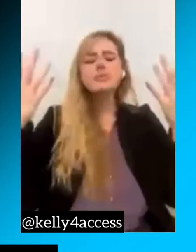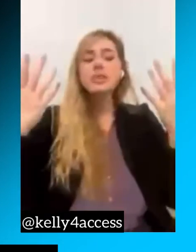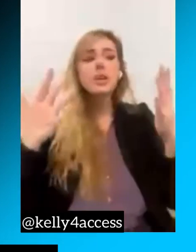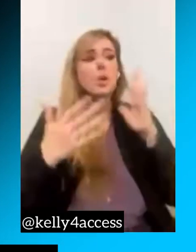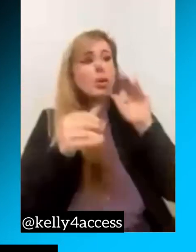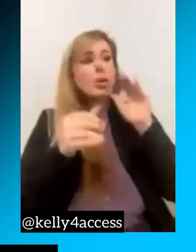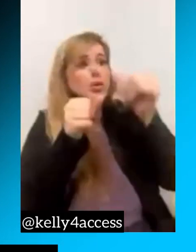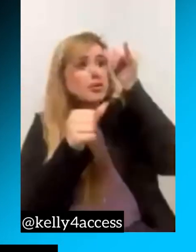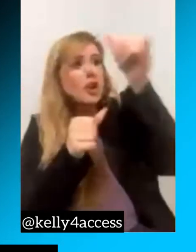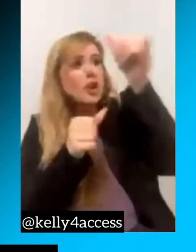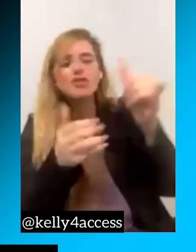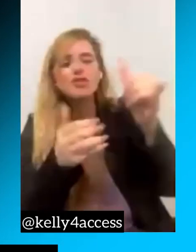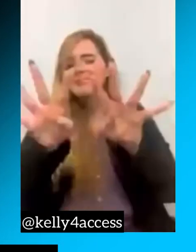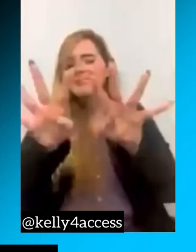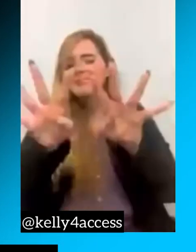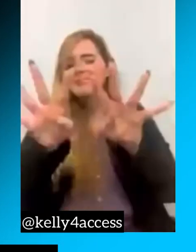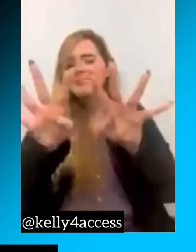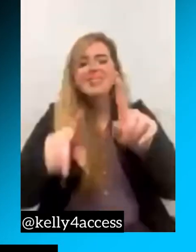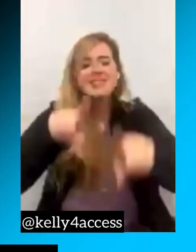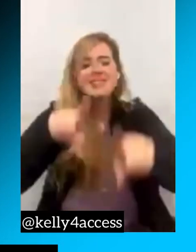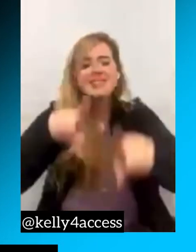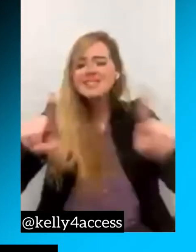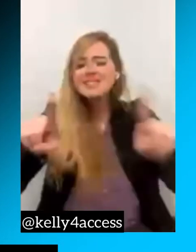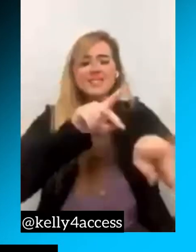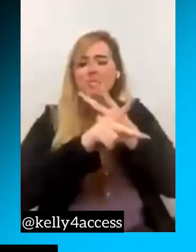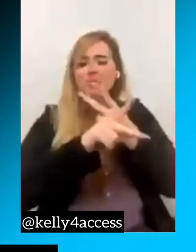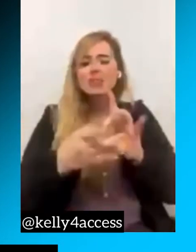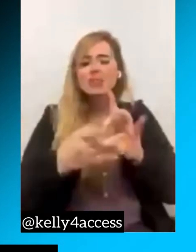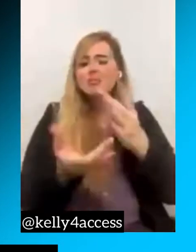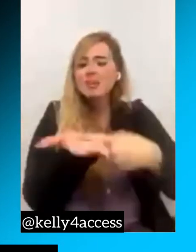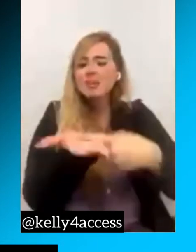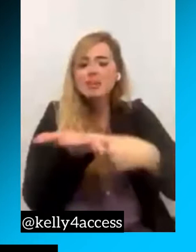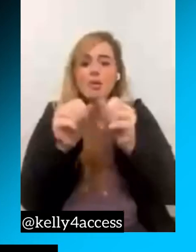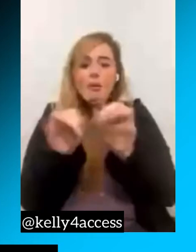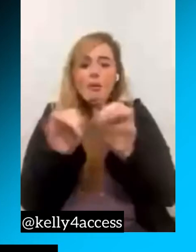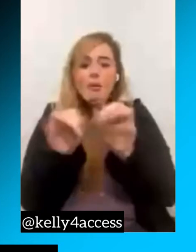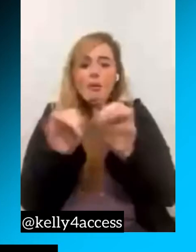polyamorous. It's just it.